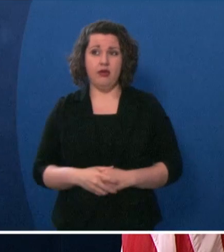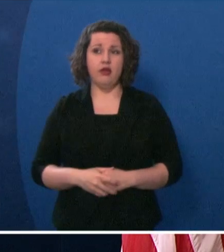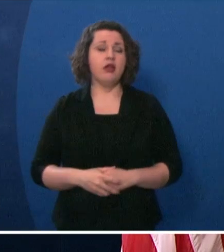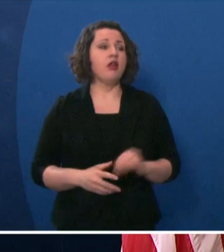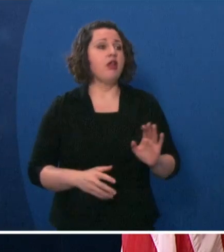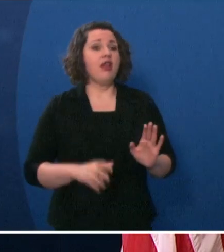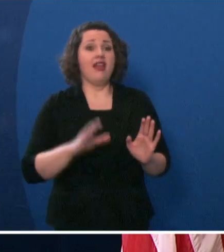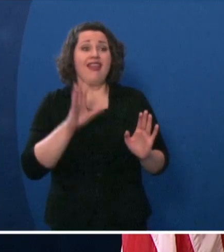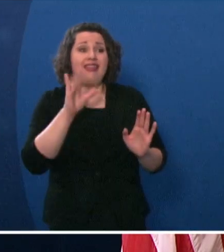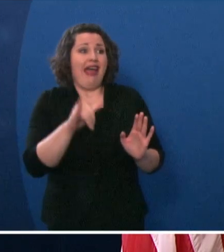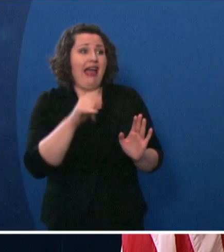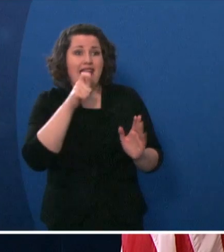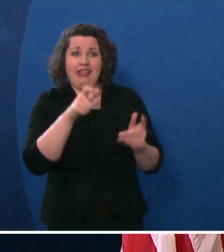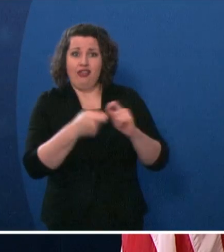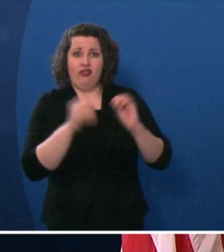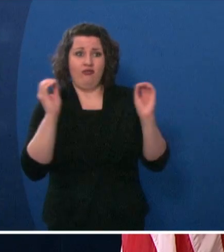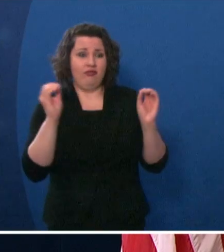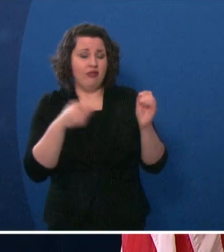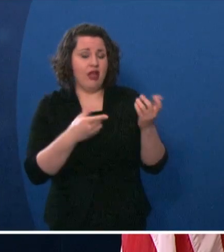any of that.